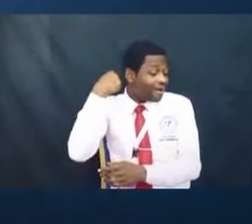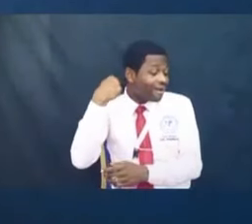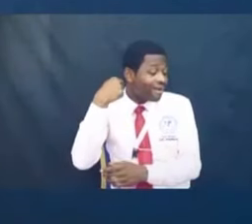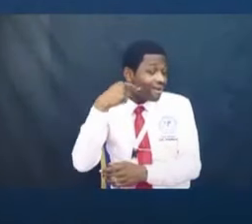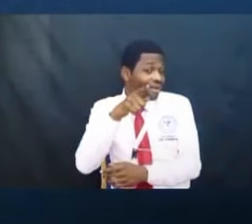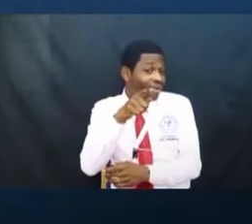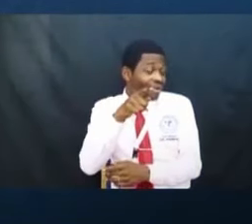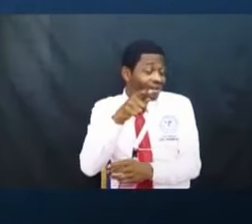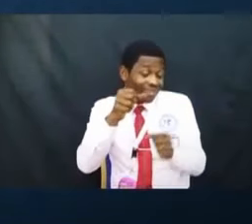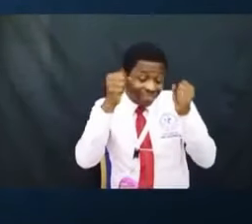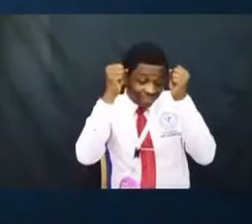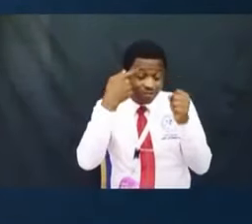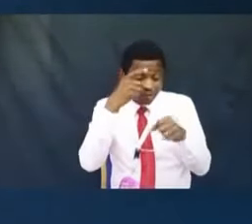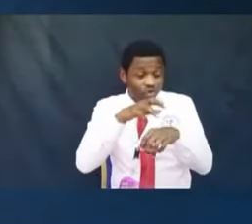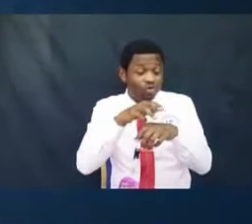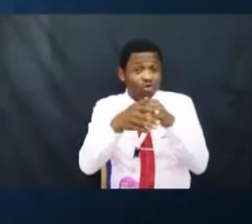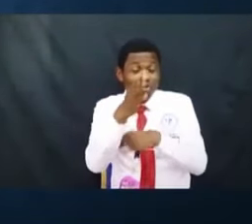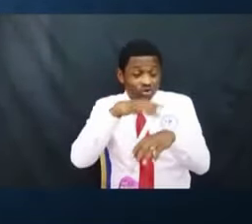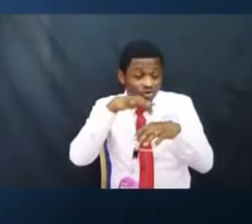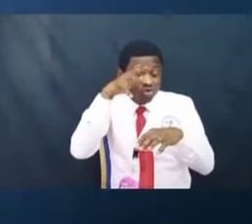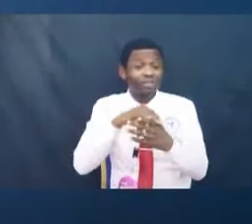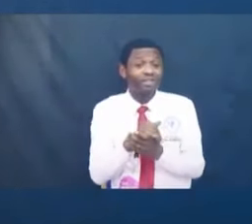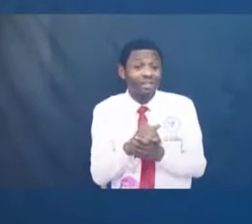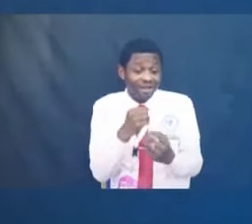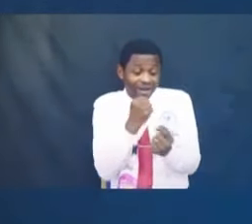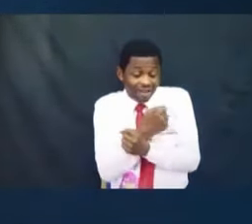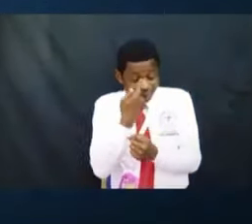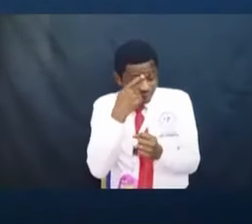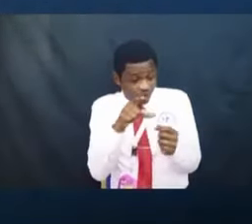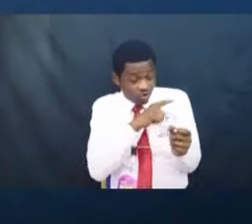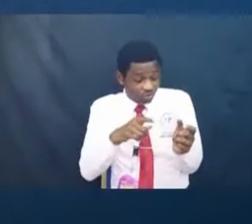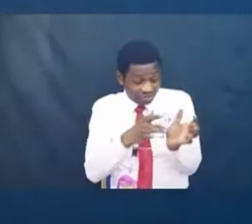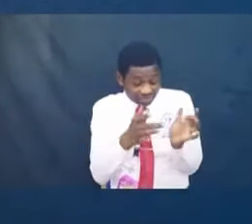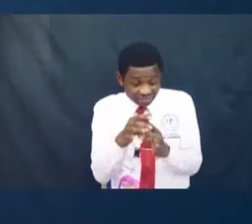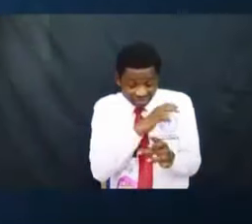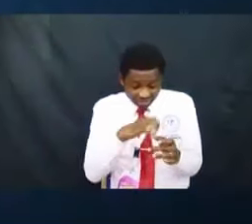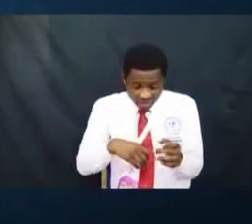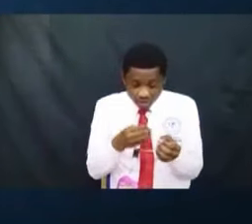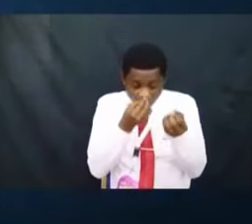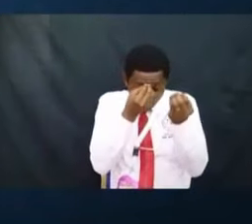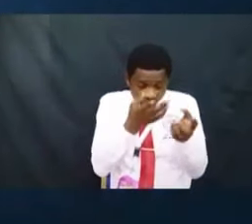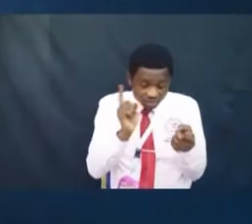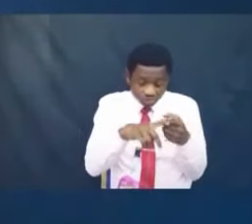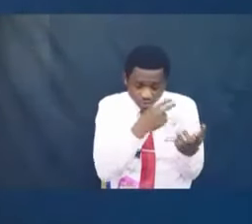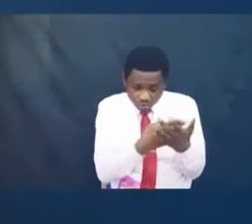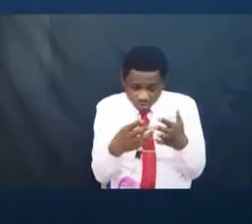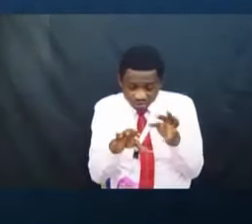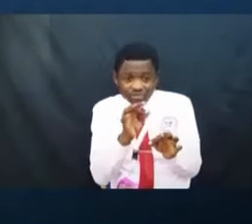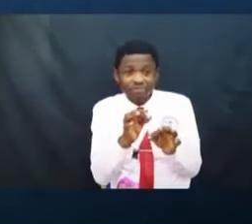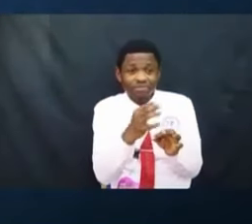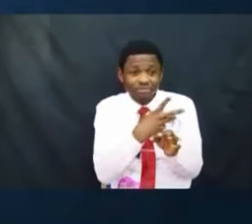the glory of God, love for the Lord Jesus Christ, obedience to the Holy Spirit, and